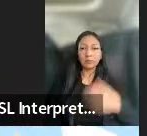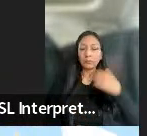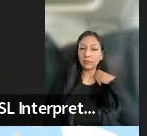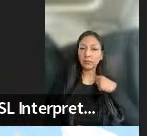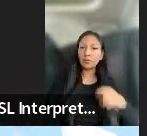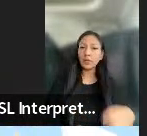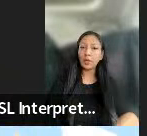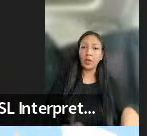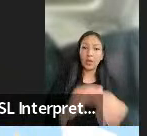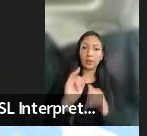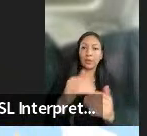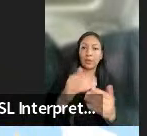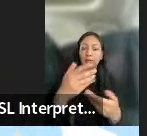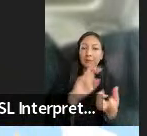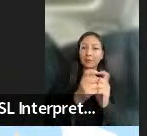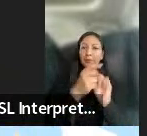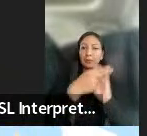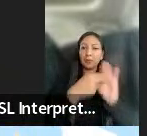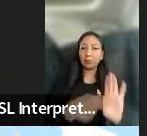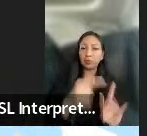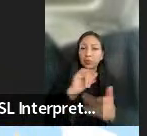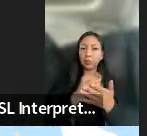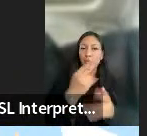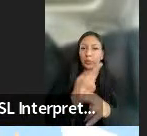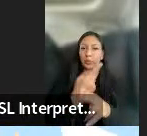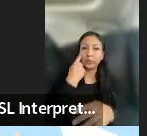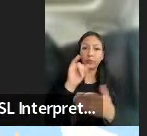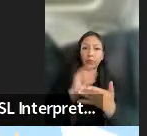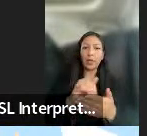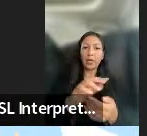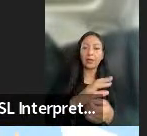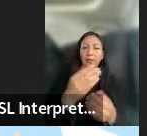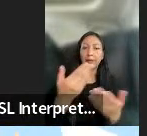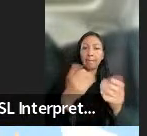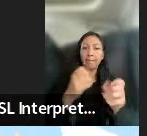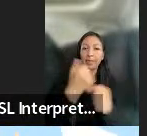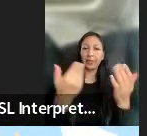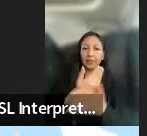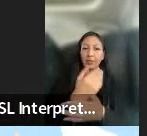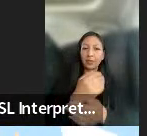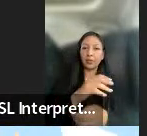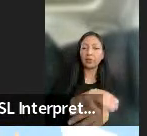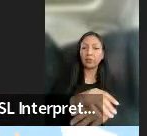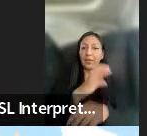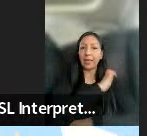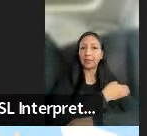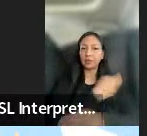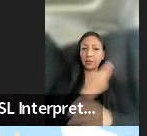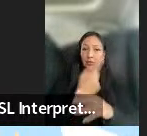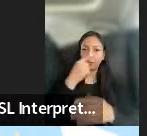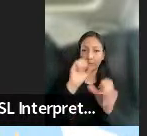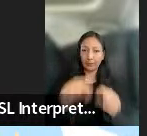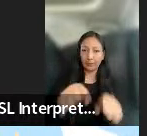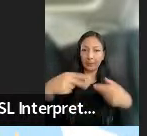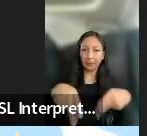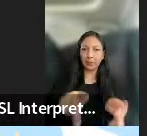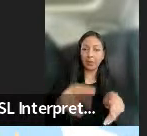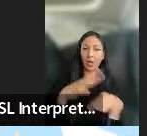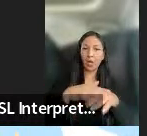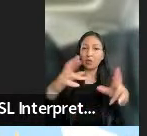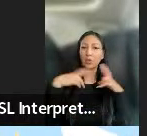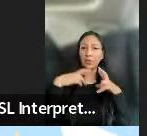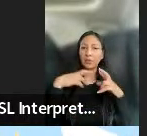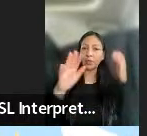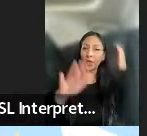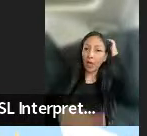by reclassifying this use as renewable energy generation use that is permitted in residence districts as of right,